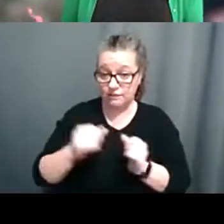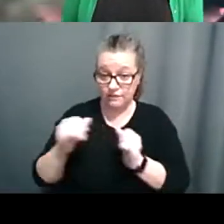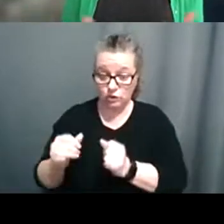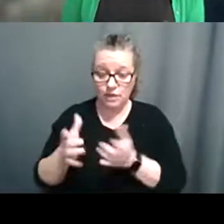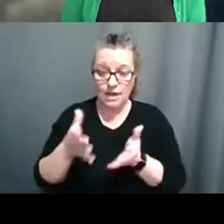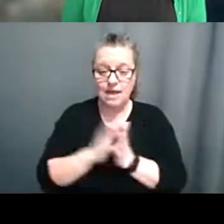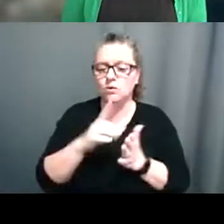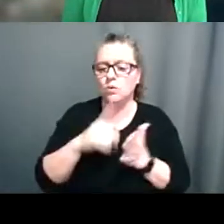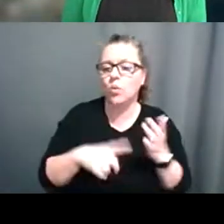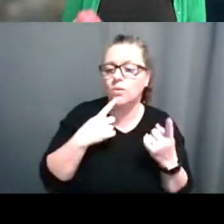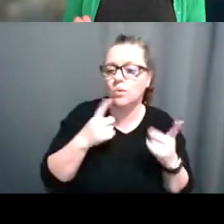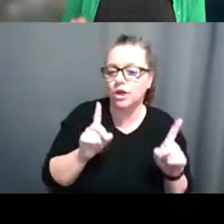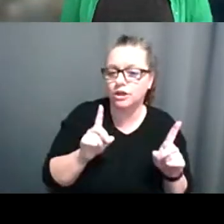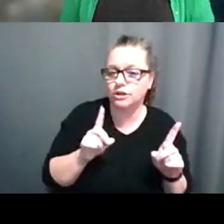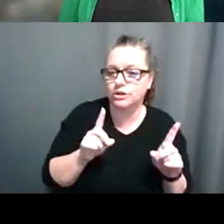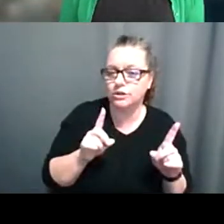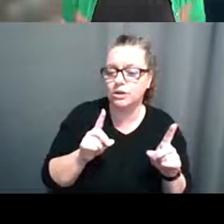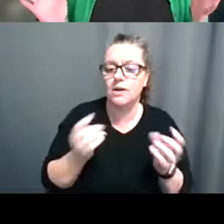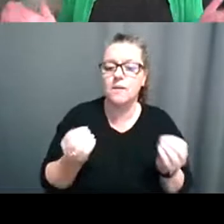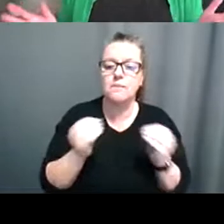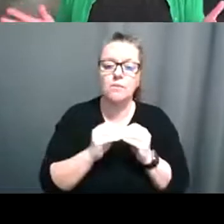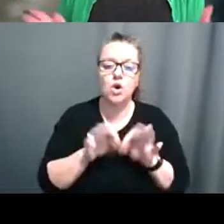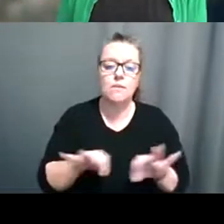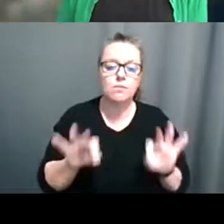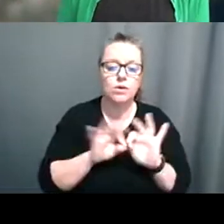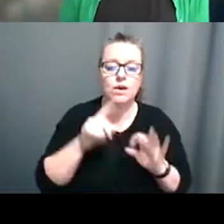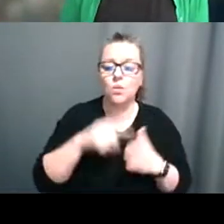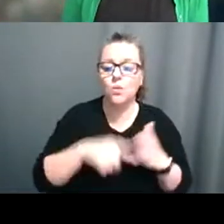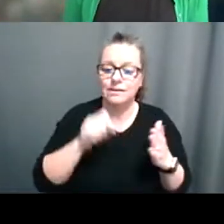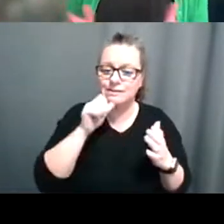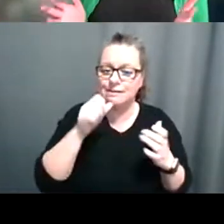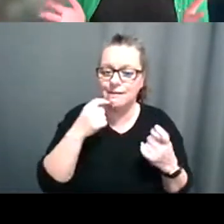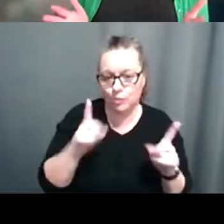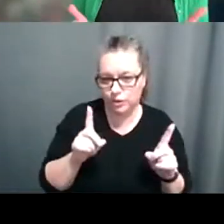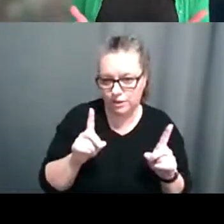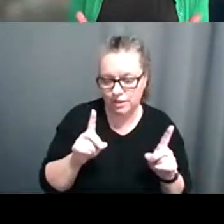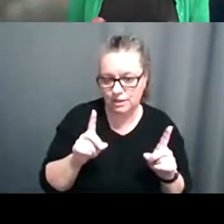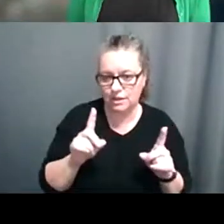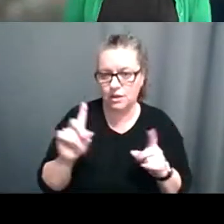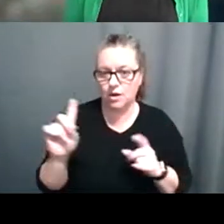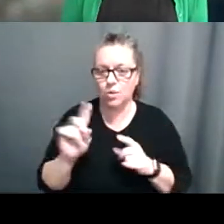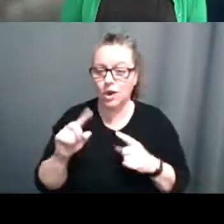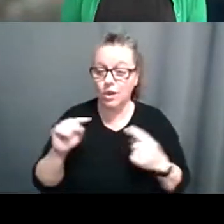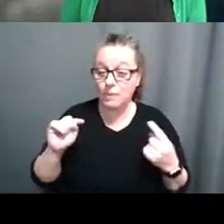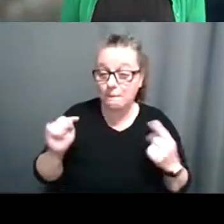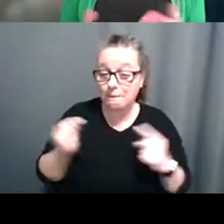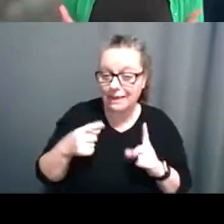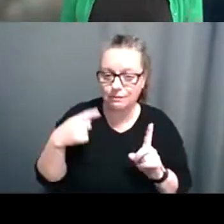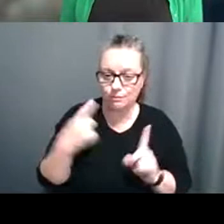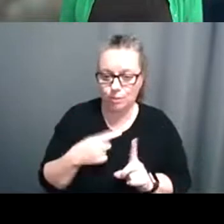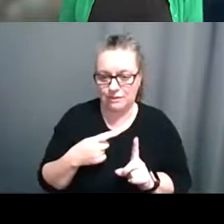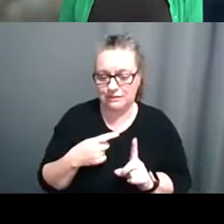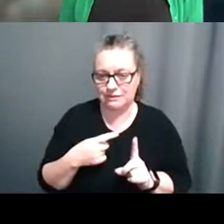what works, and more importantly, what doesn't work? Where are the pain points?